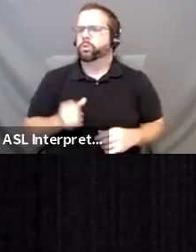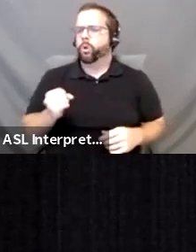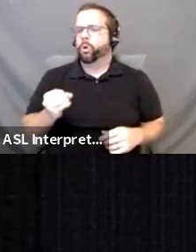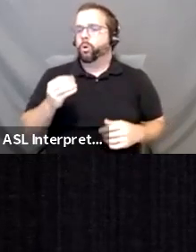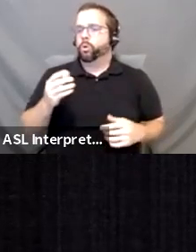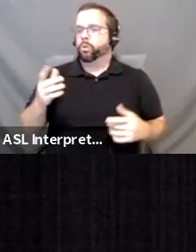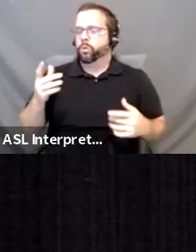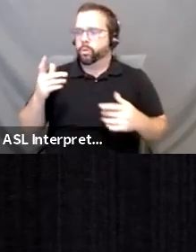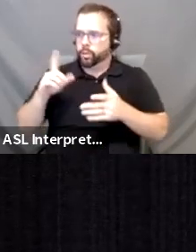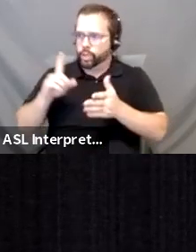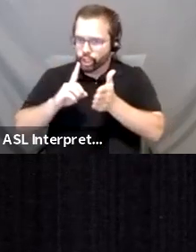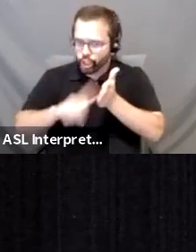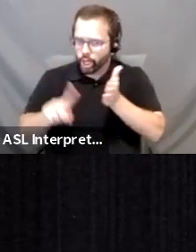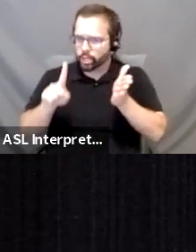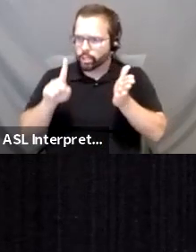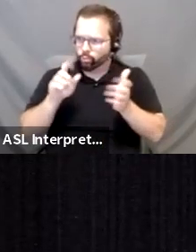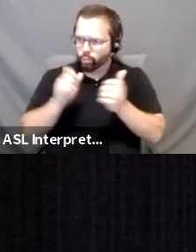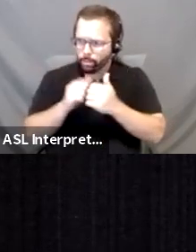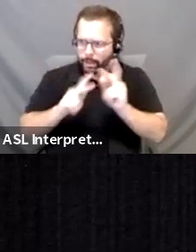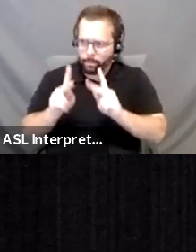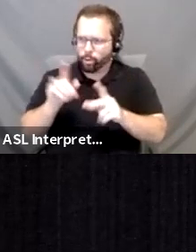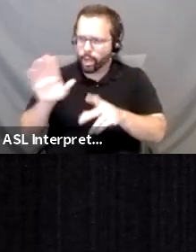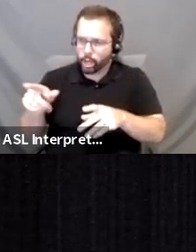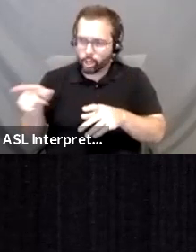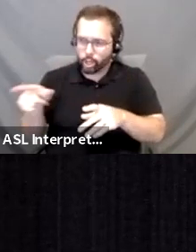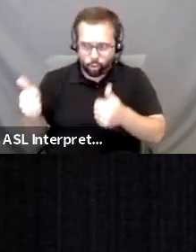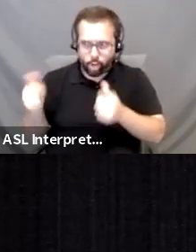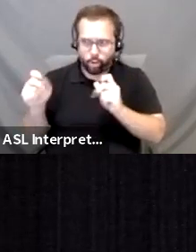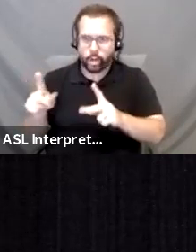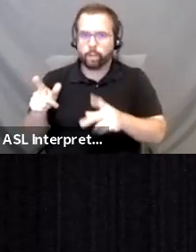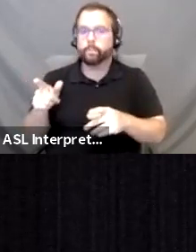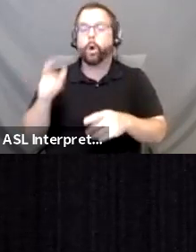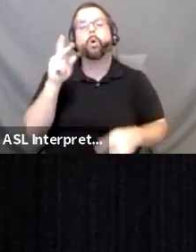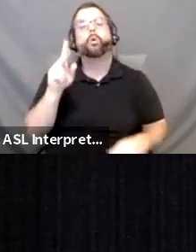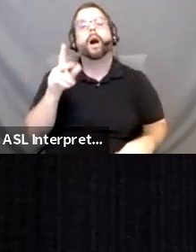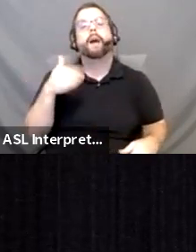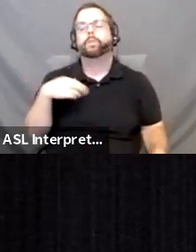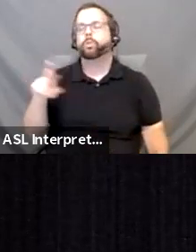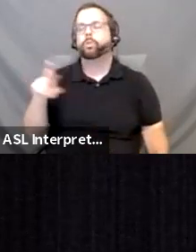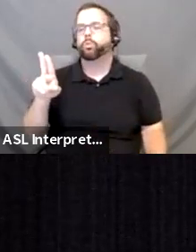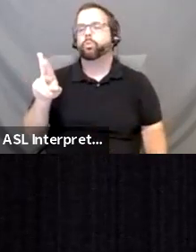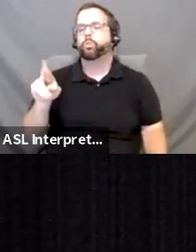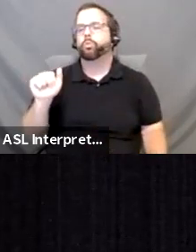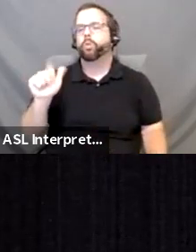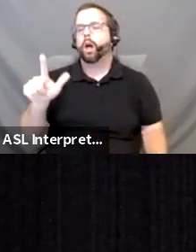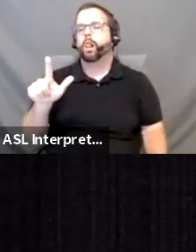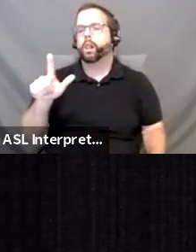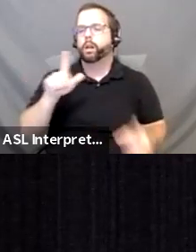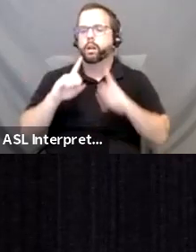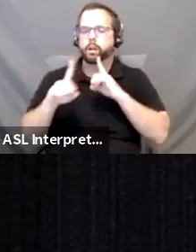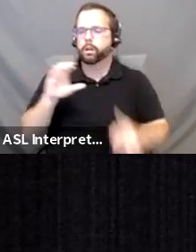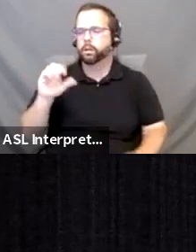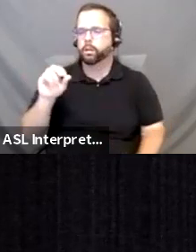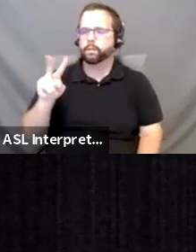checking back in with people, I would encourage you. We have the Rural Conversation series as well, and they often touch base on what